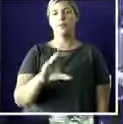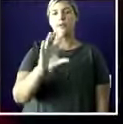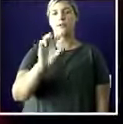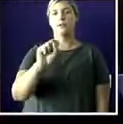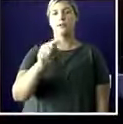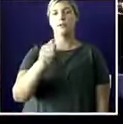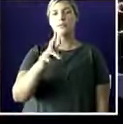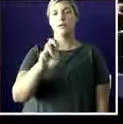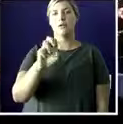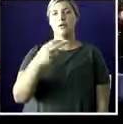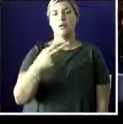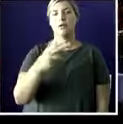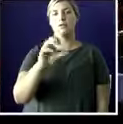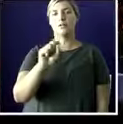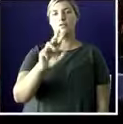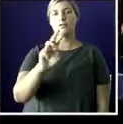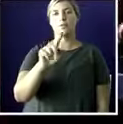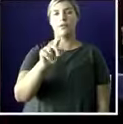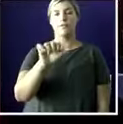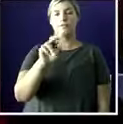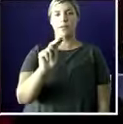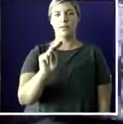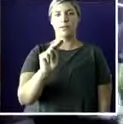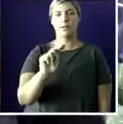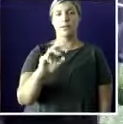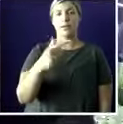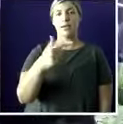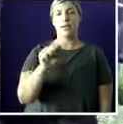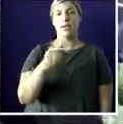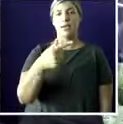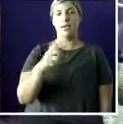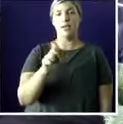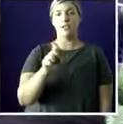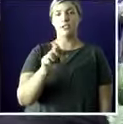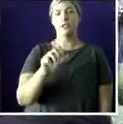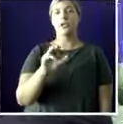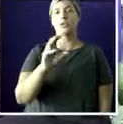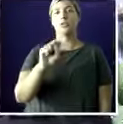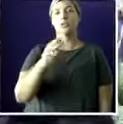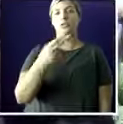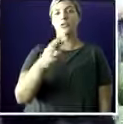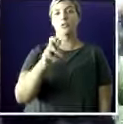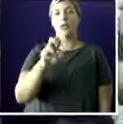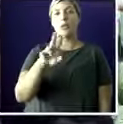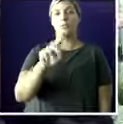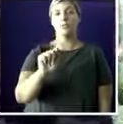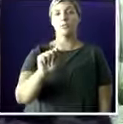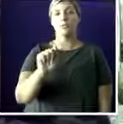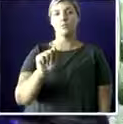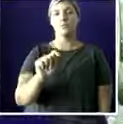Sarah Catherine Sullivan. Gage Anthony Michael Shrout.